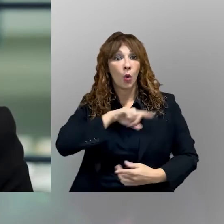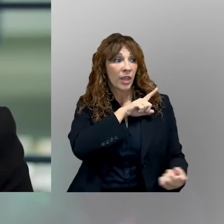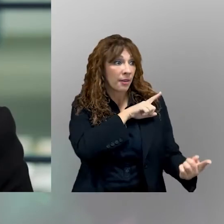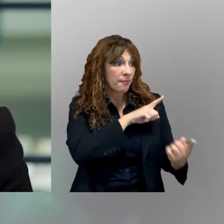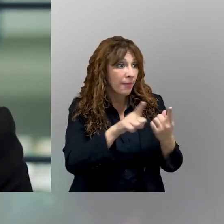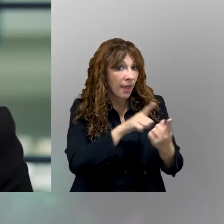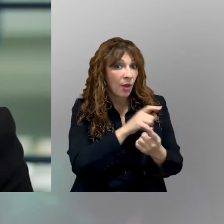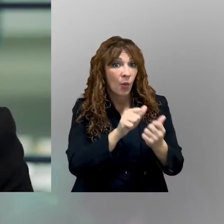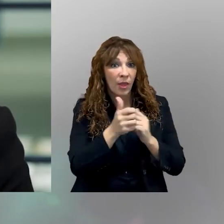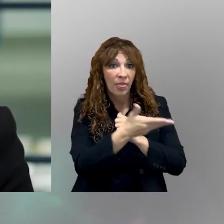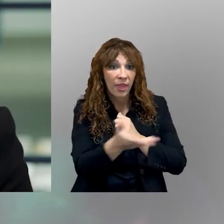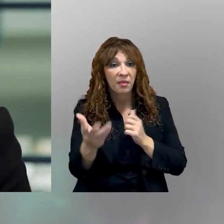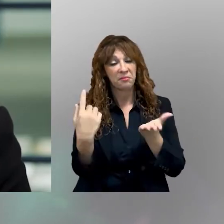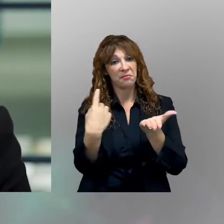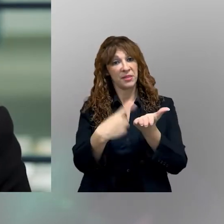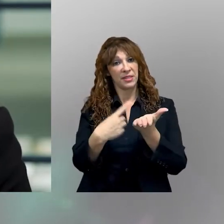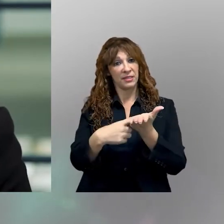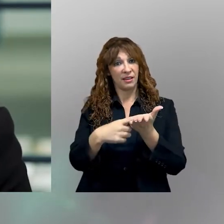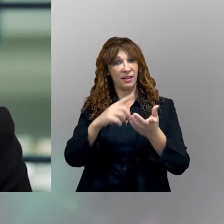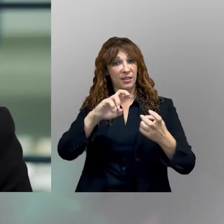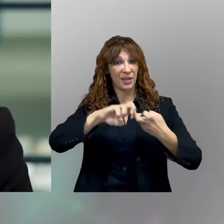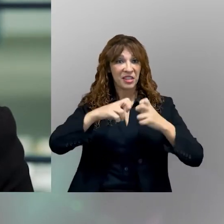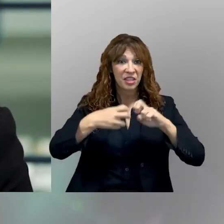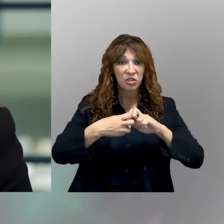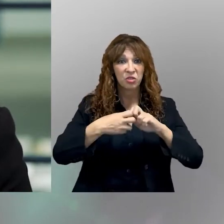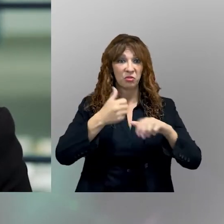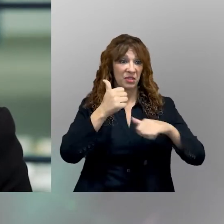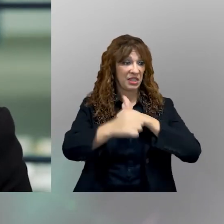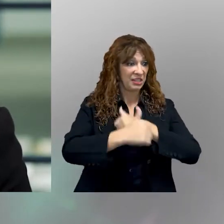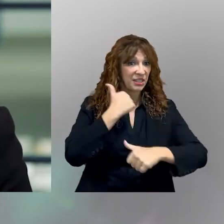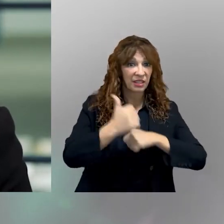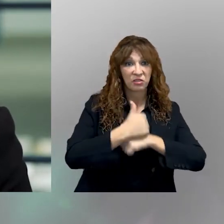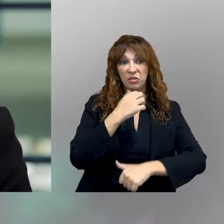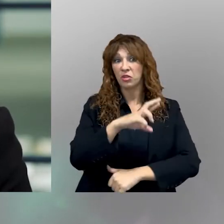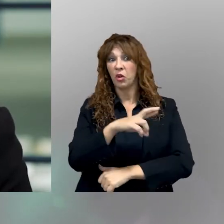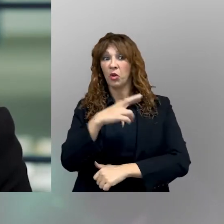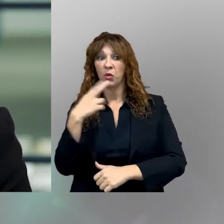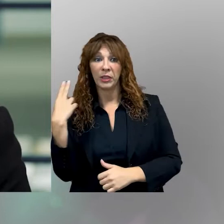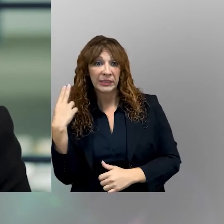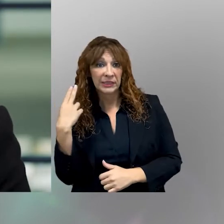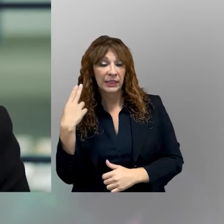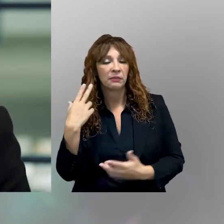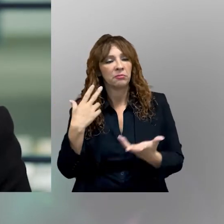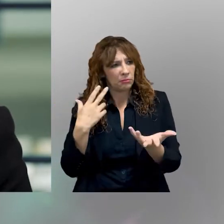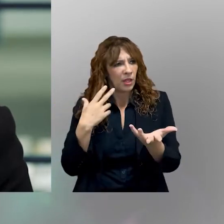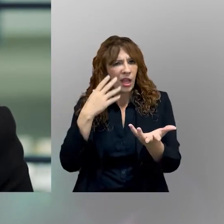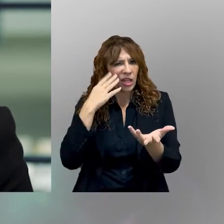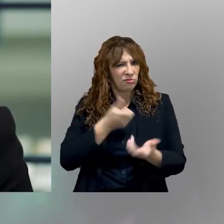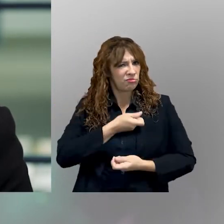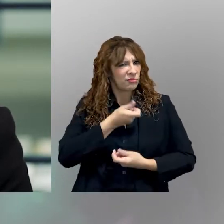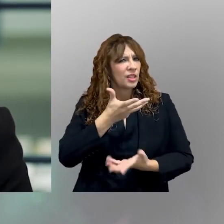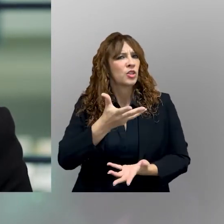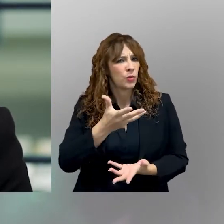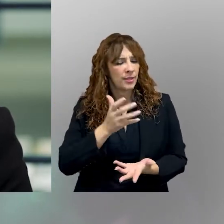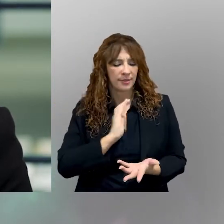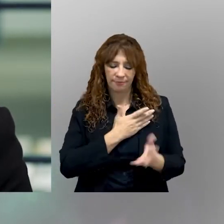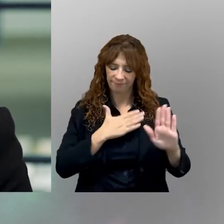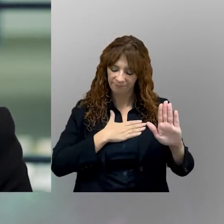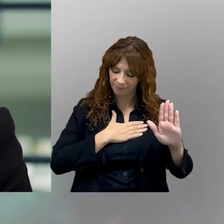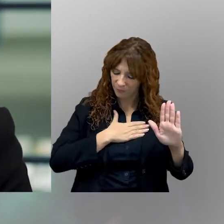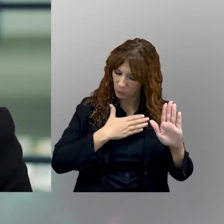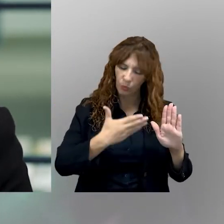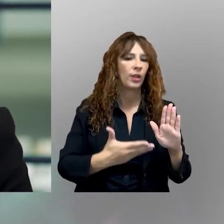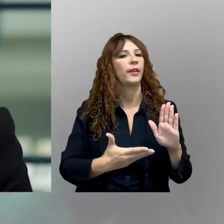We met with them, talked with them about the issues, the dangers, the risks, and